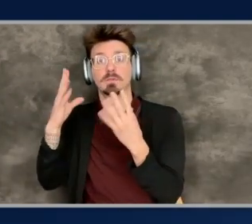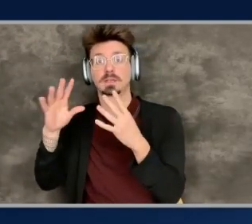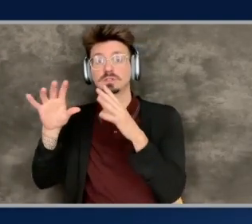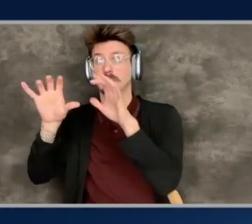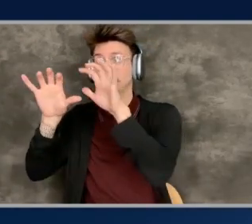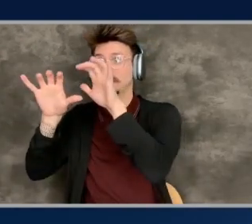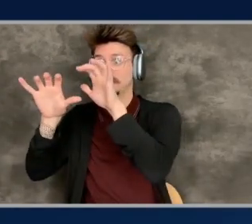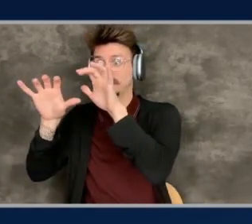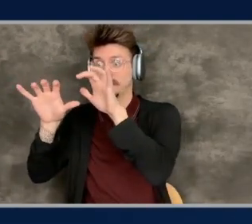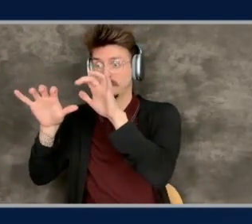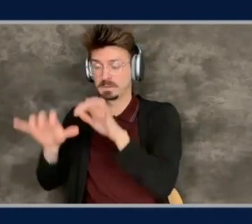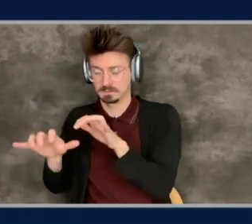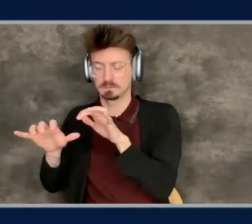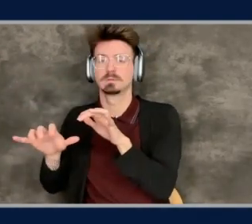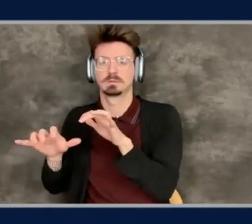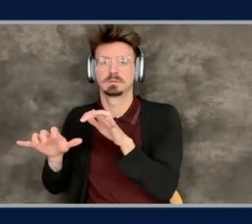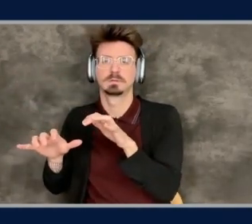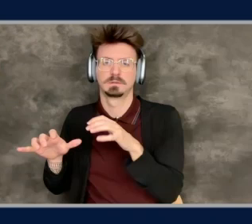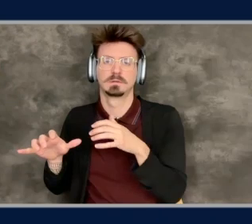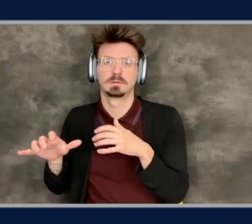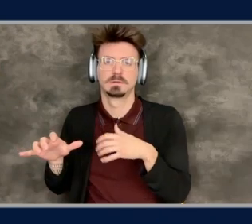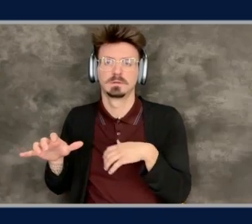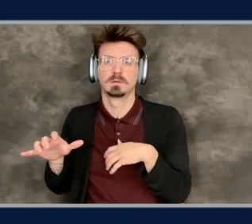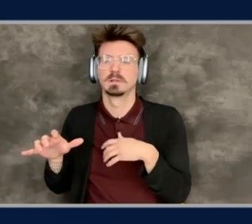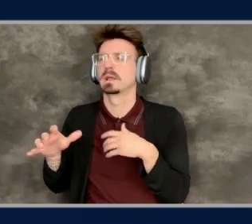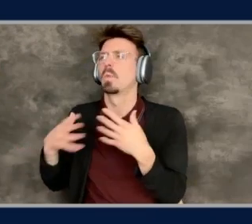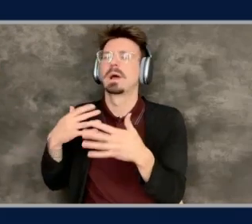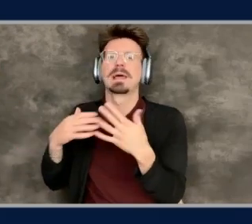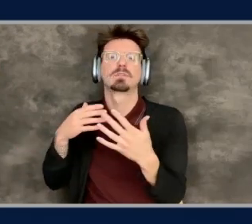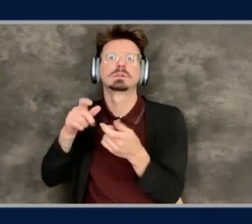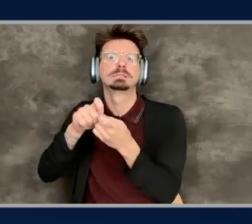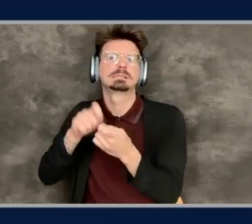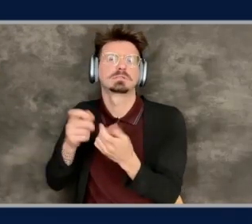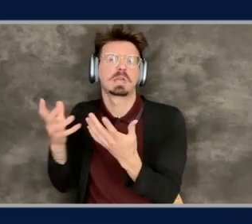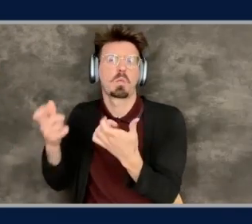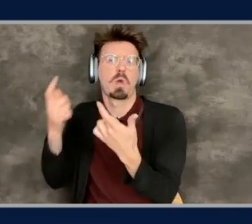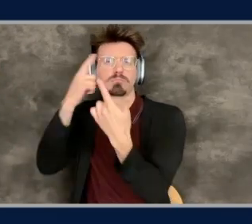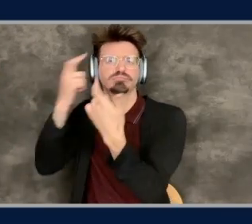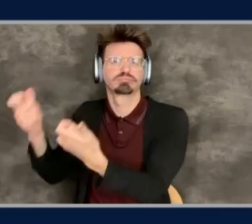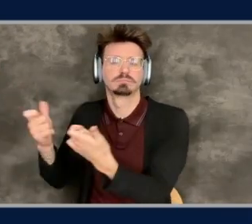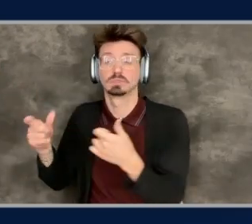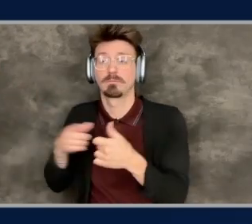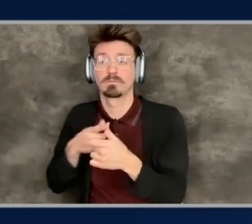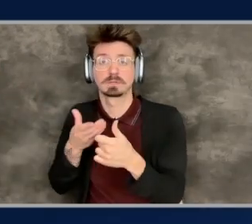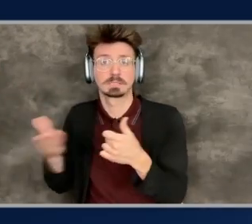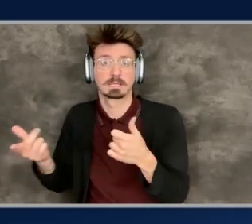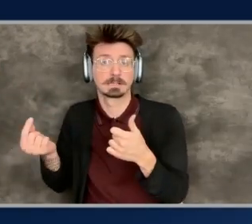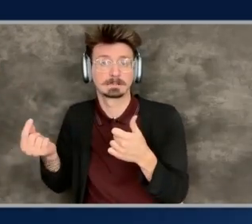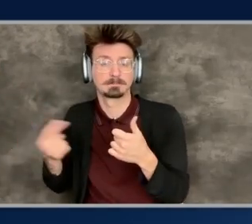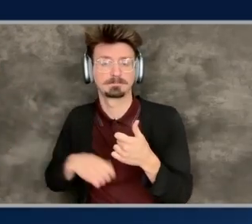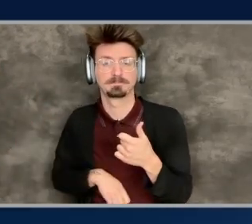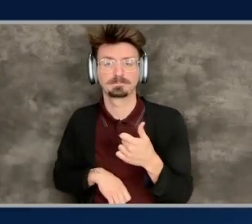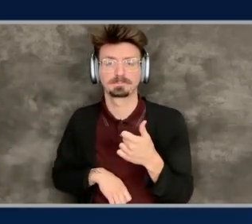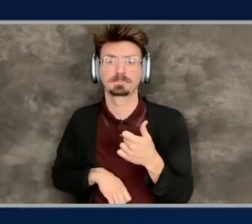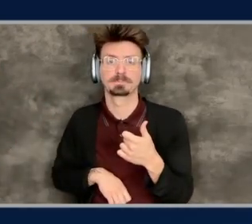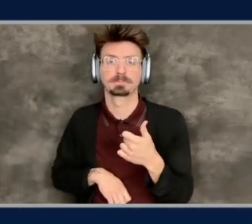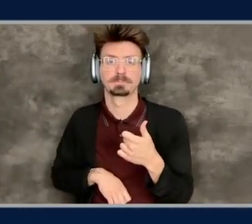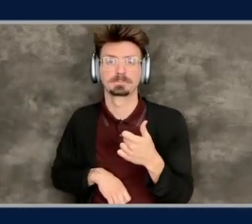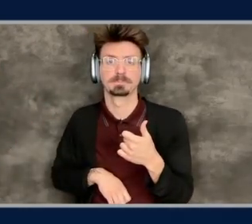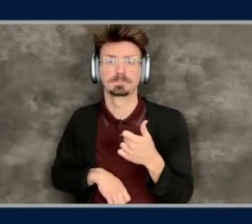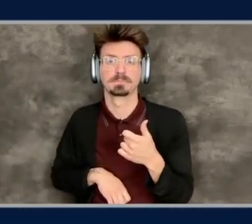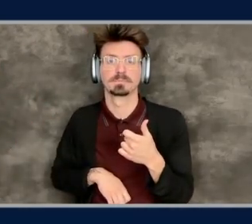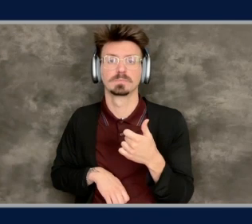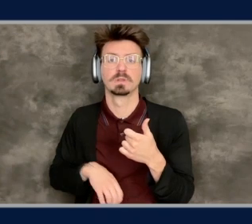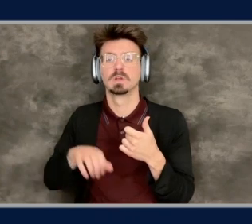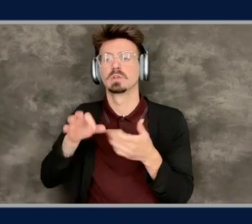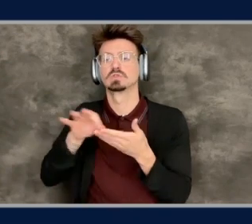in terms of what details they have to provide. Okay. So the first thing they have to do is they will have to connect their source code repository with